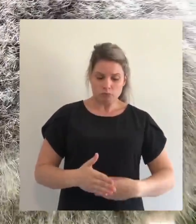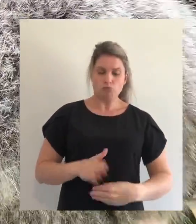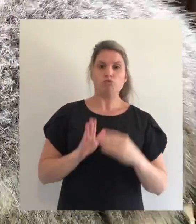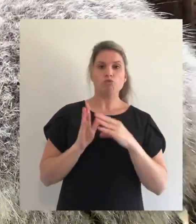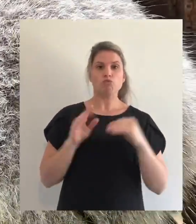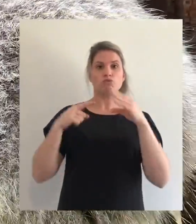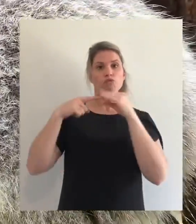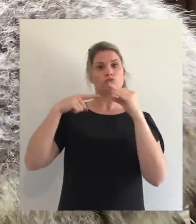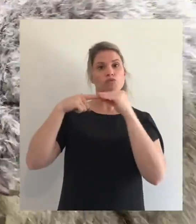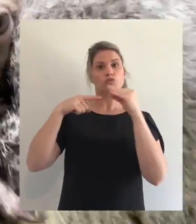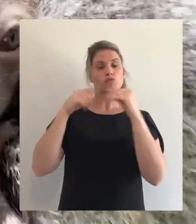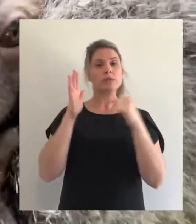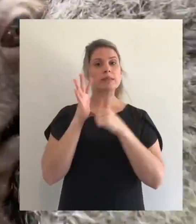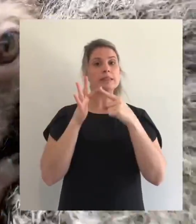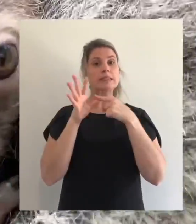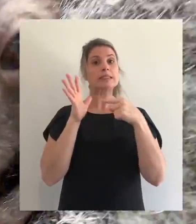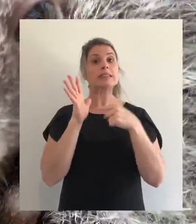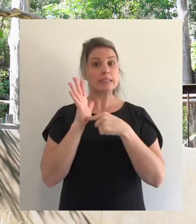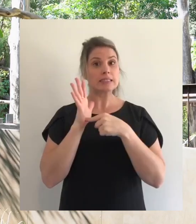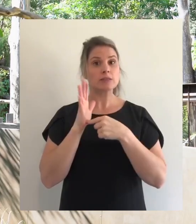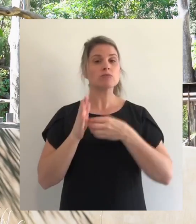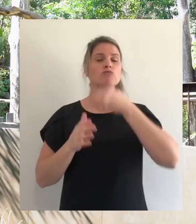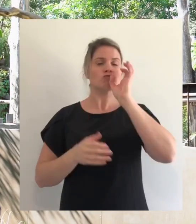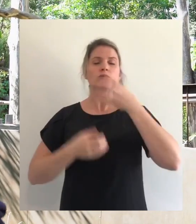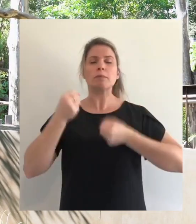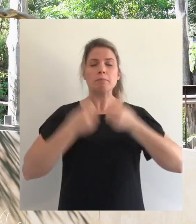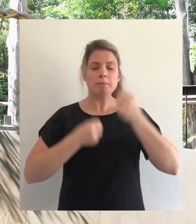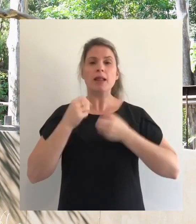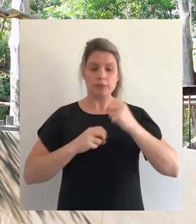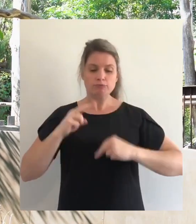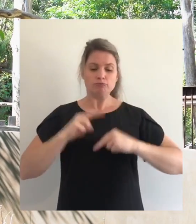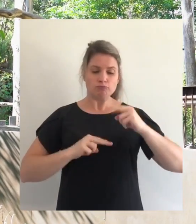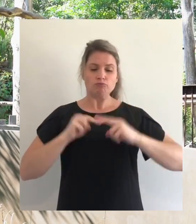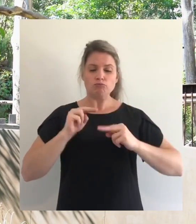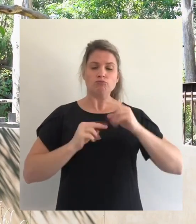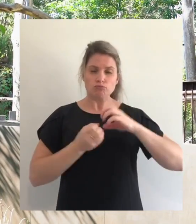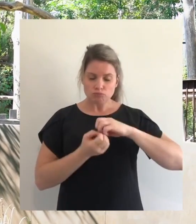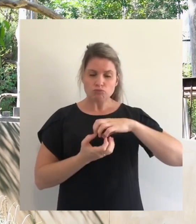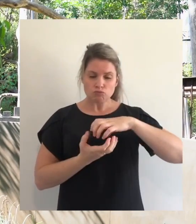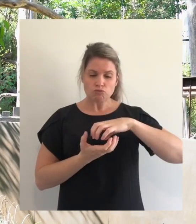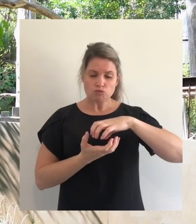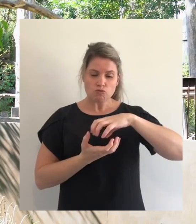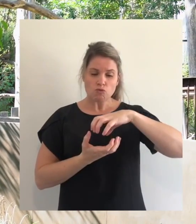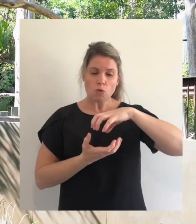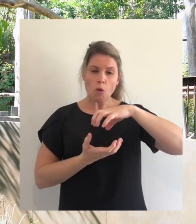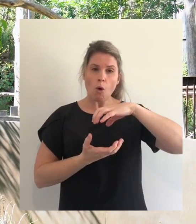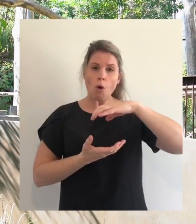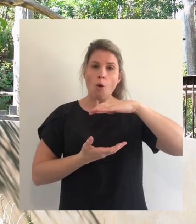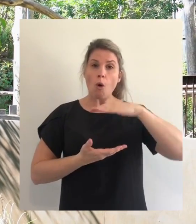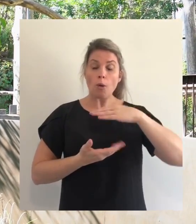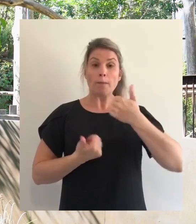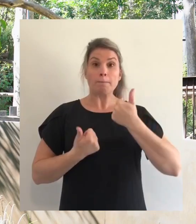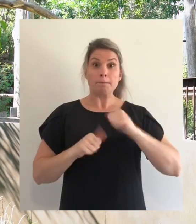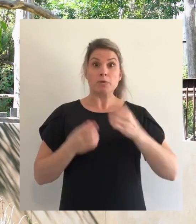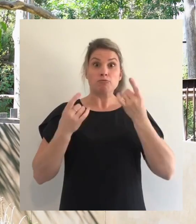there and start drinking milk, and it's going to stay in that pouch, doing all of its growing and all of its developing for the first few months of its life, so that when it is ready to